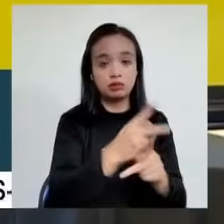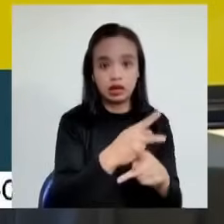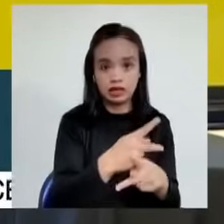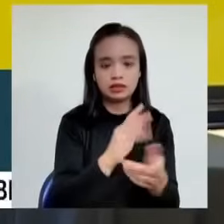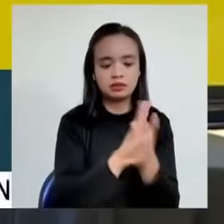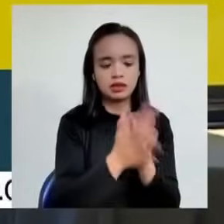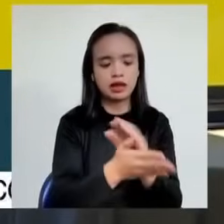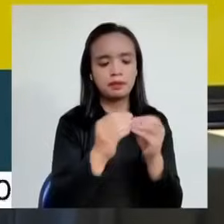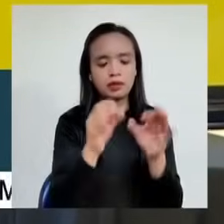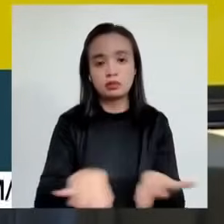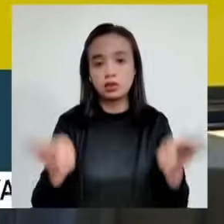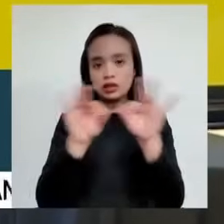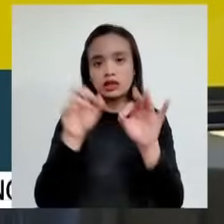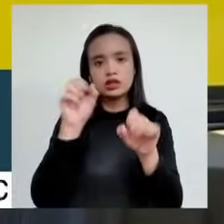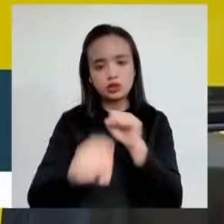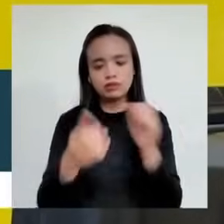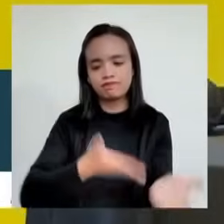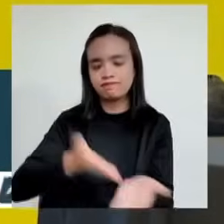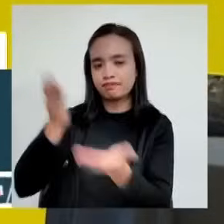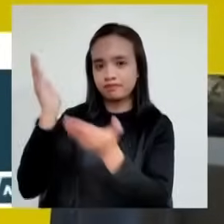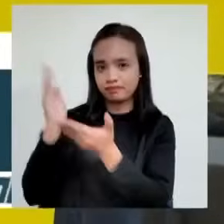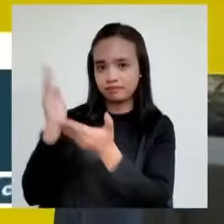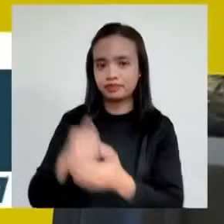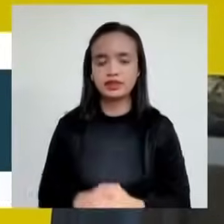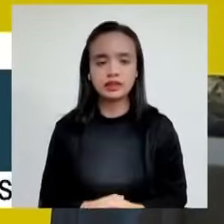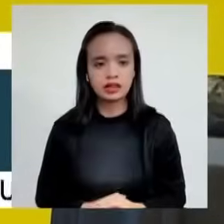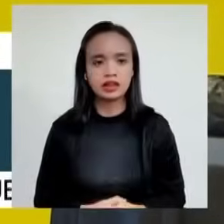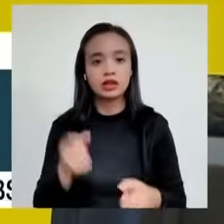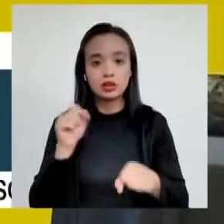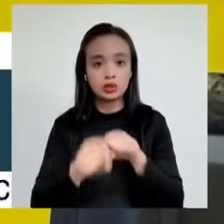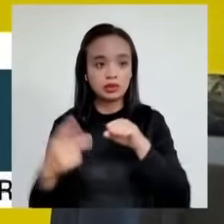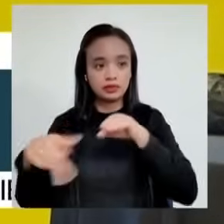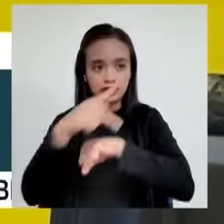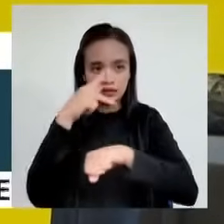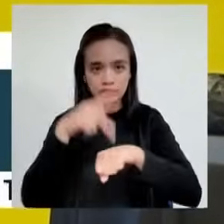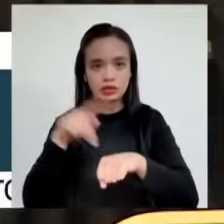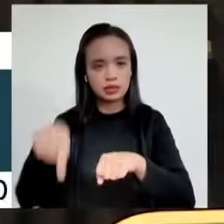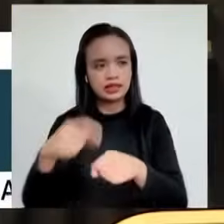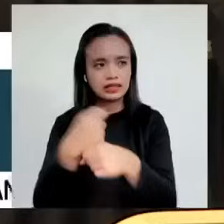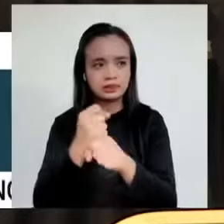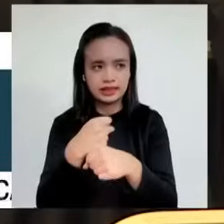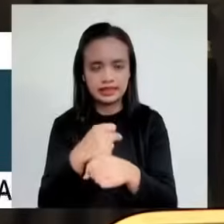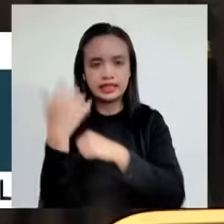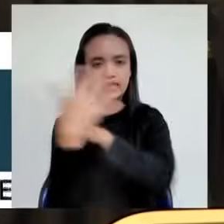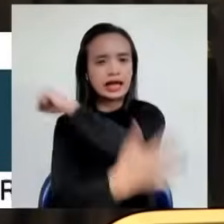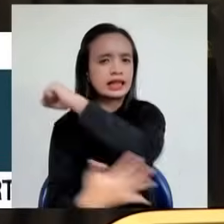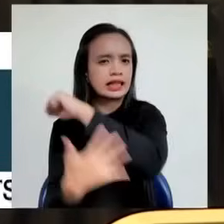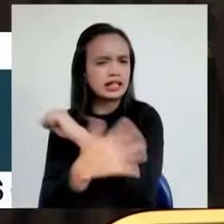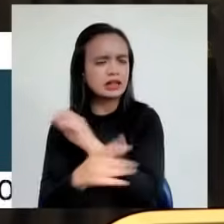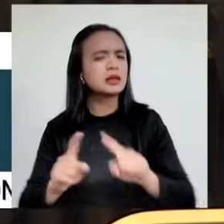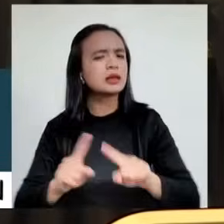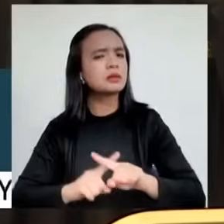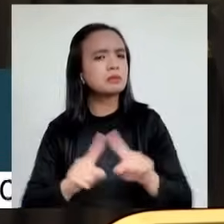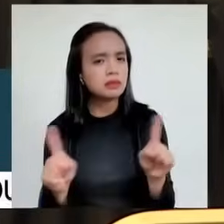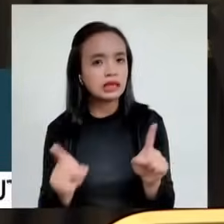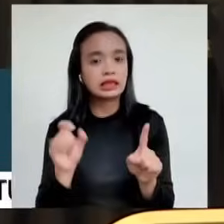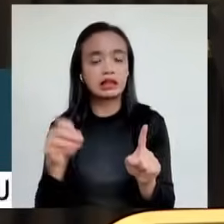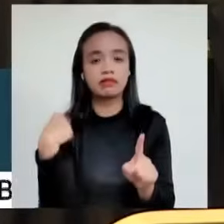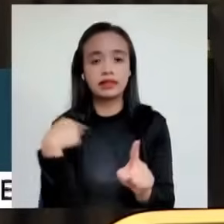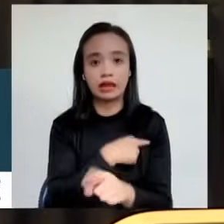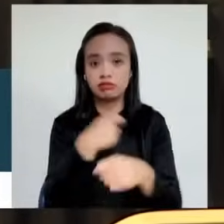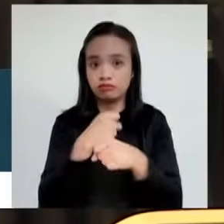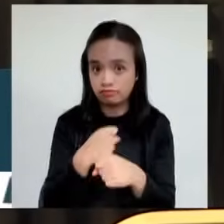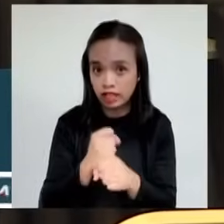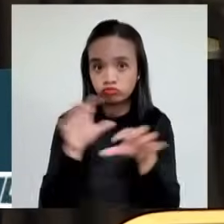Coming from a non-economist, the Philippines is a manufacturing country. Pero if we're going to create productivity, we're going to